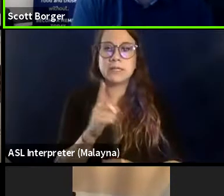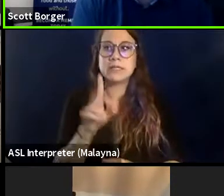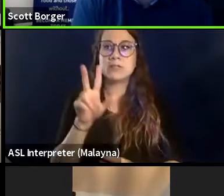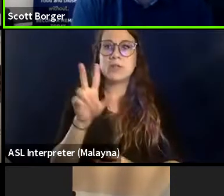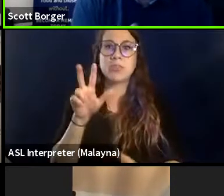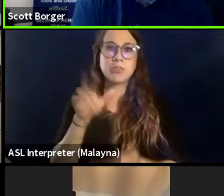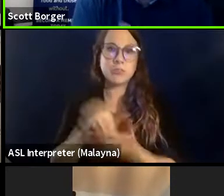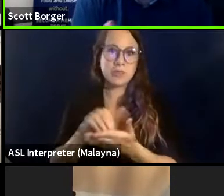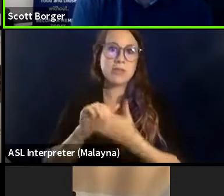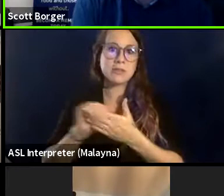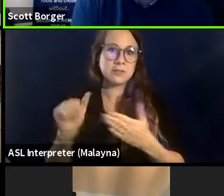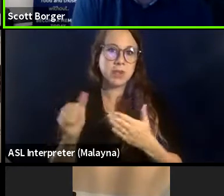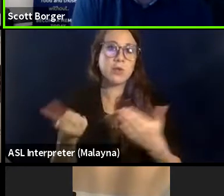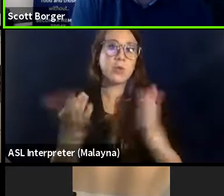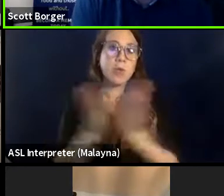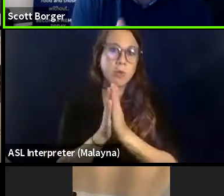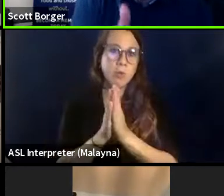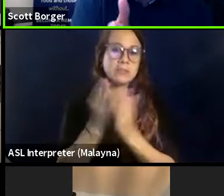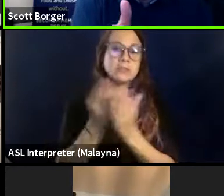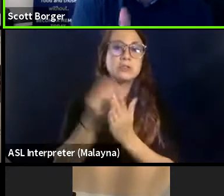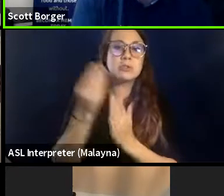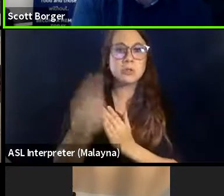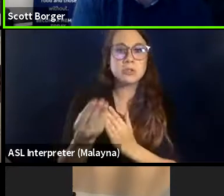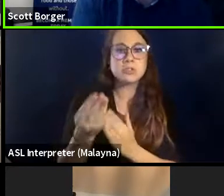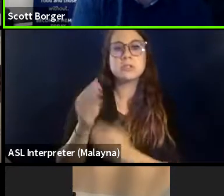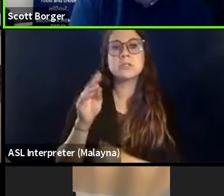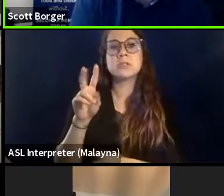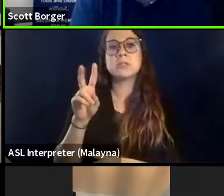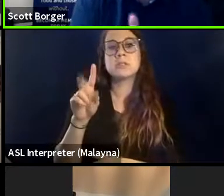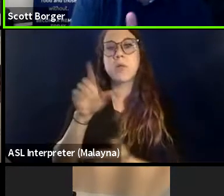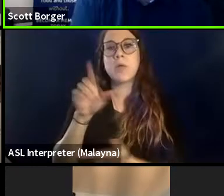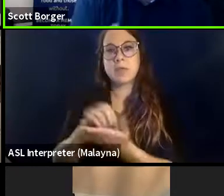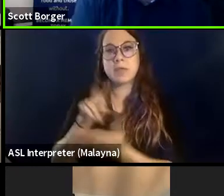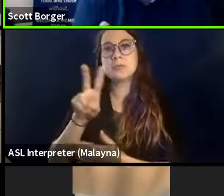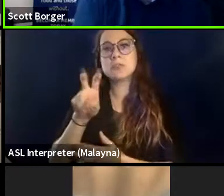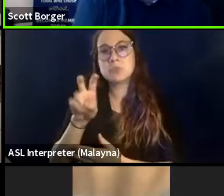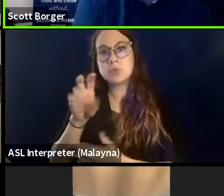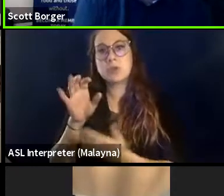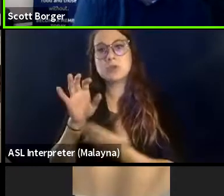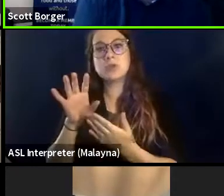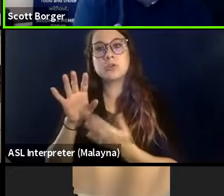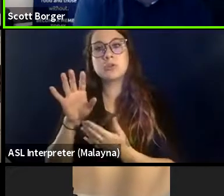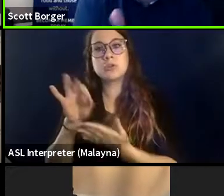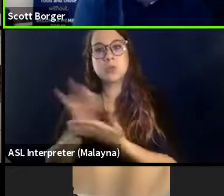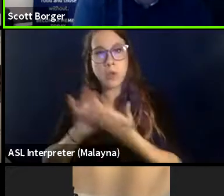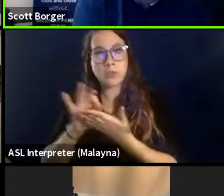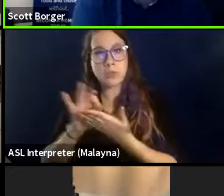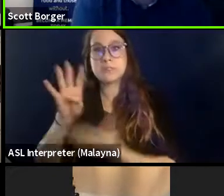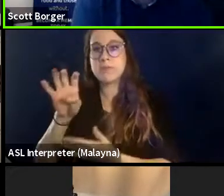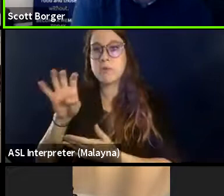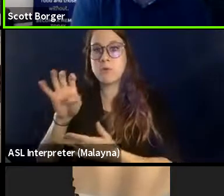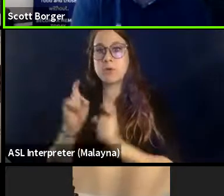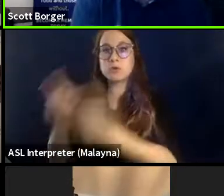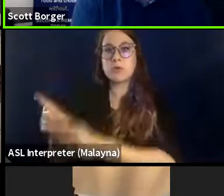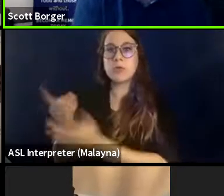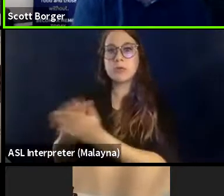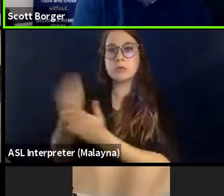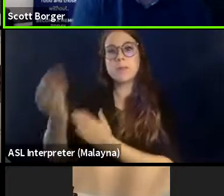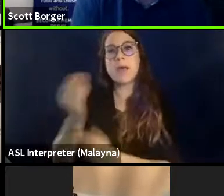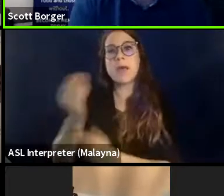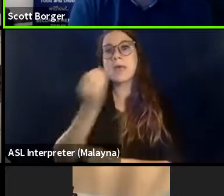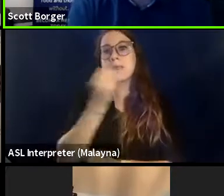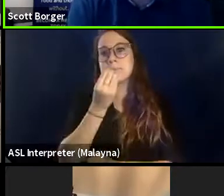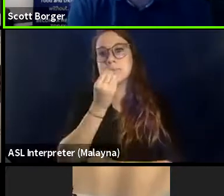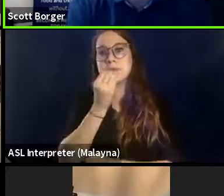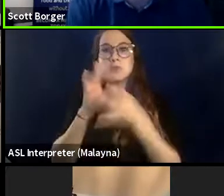$3,000 request to purchase 1,200 coins. 400 coins would go to be able to purchase meals related